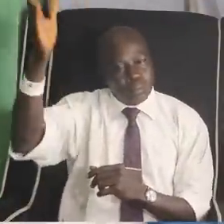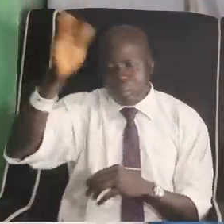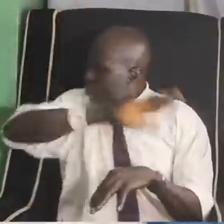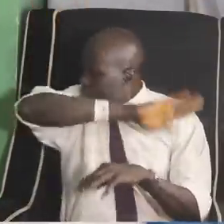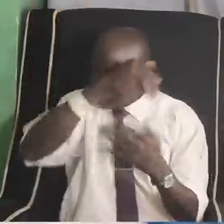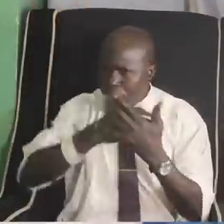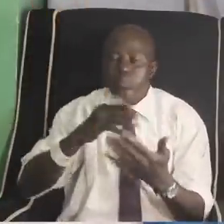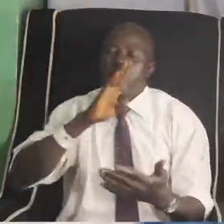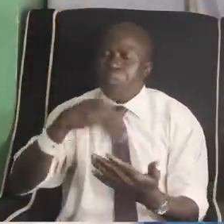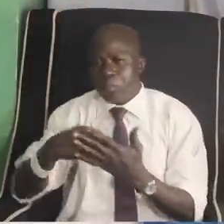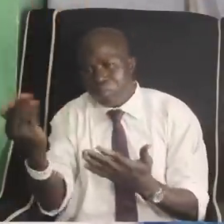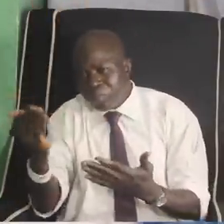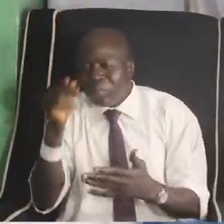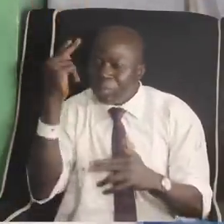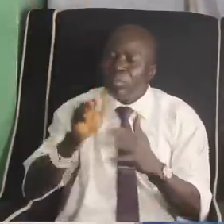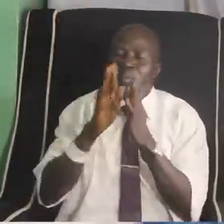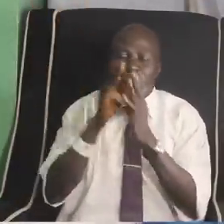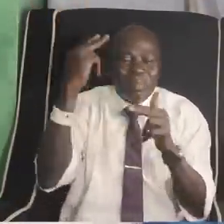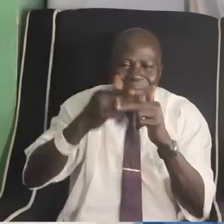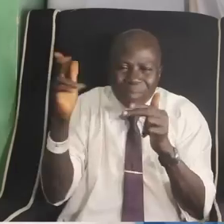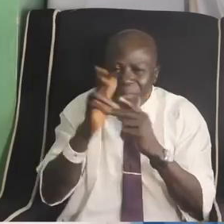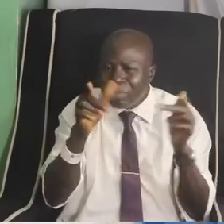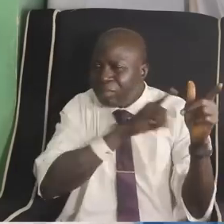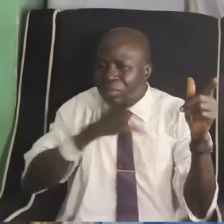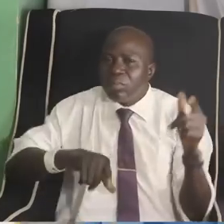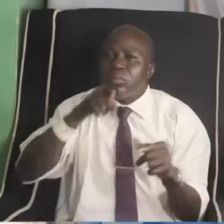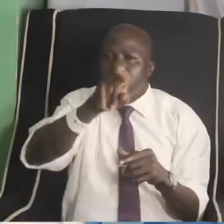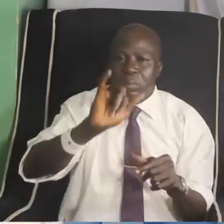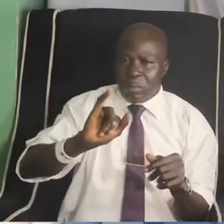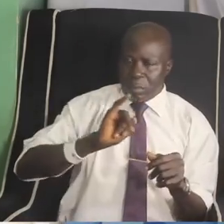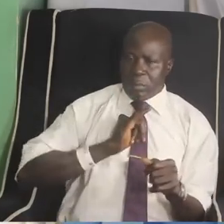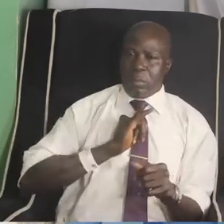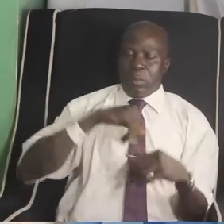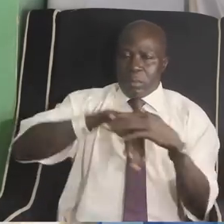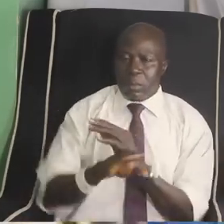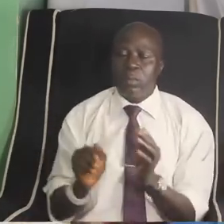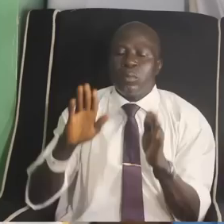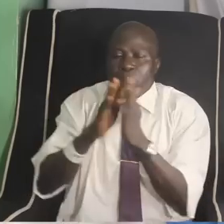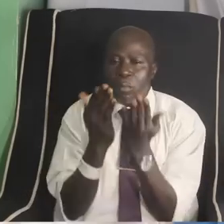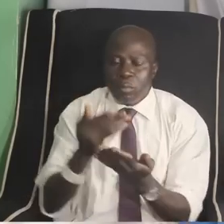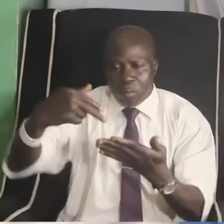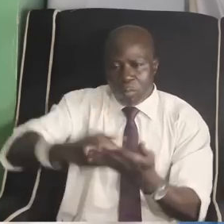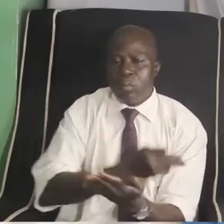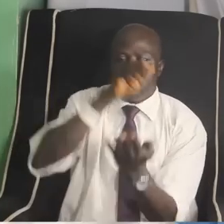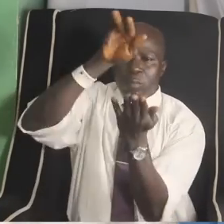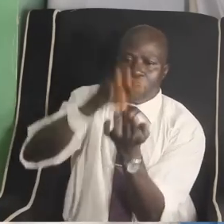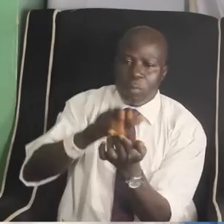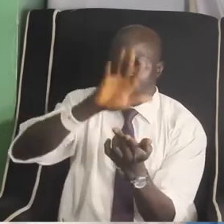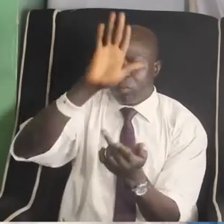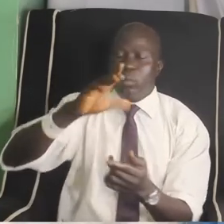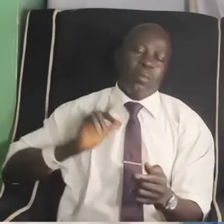there. I must not miss it. I pray in the name of God. You and I. In the book of Love of the